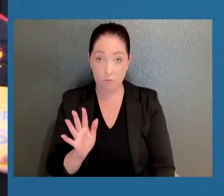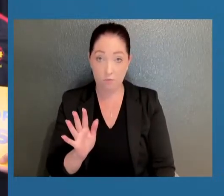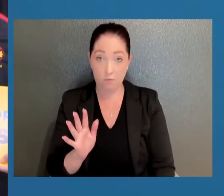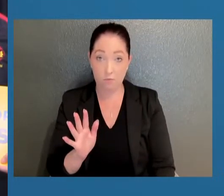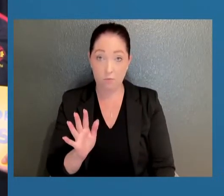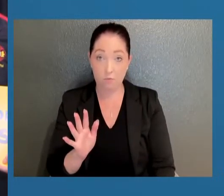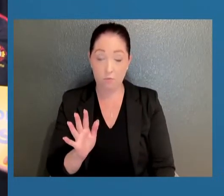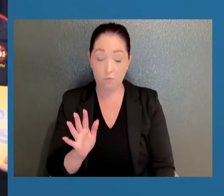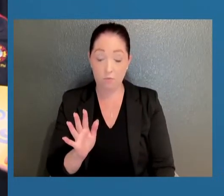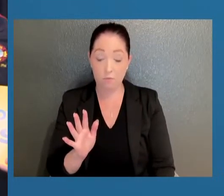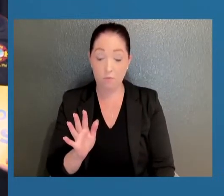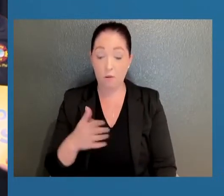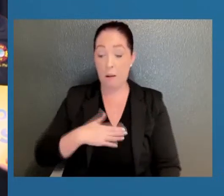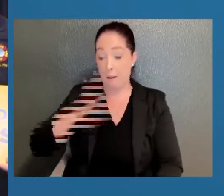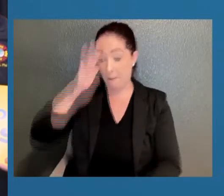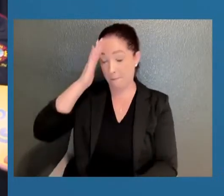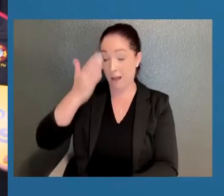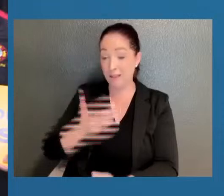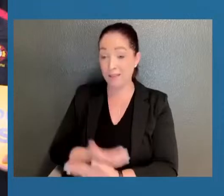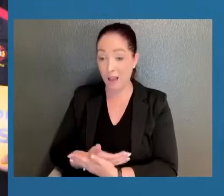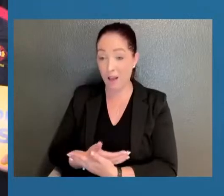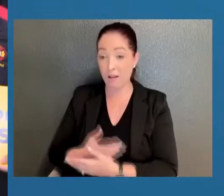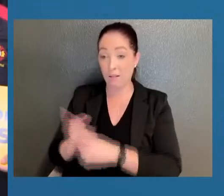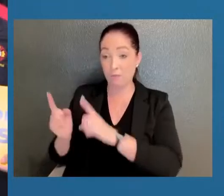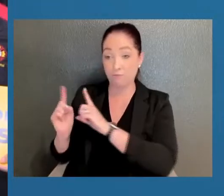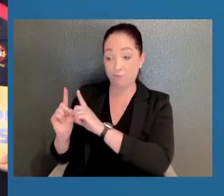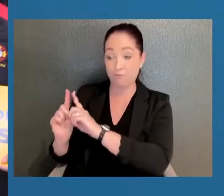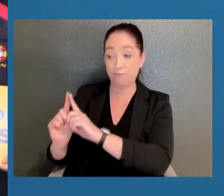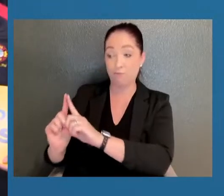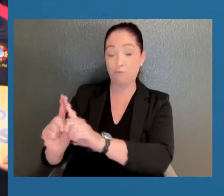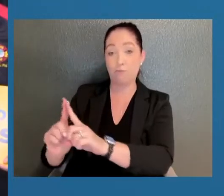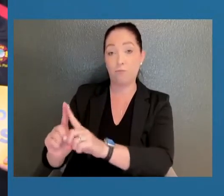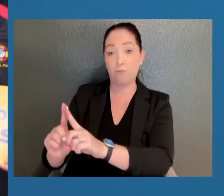So my son has to take him to the funeral home